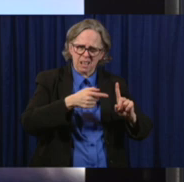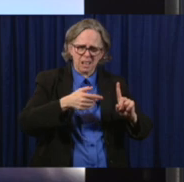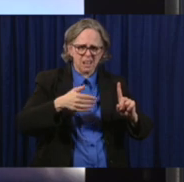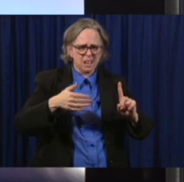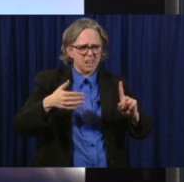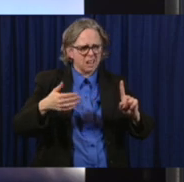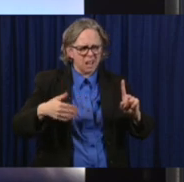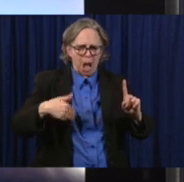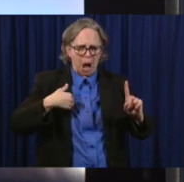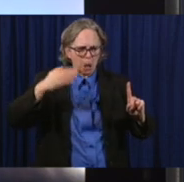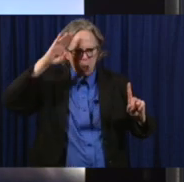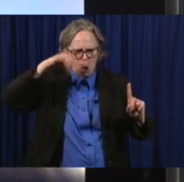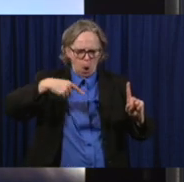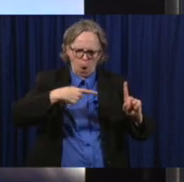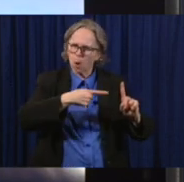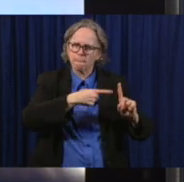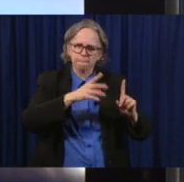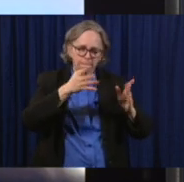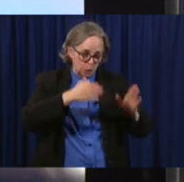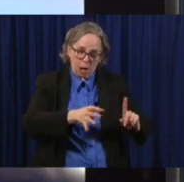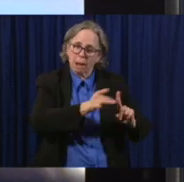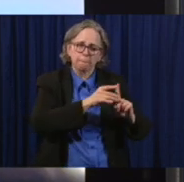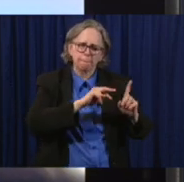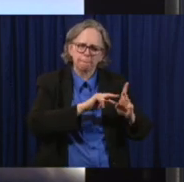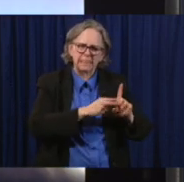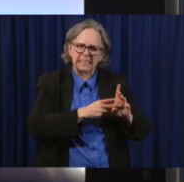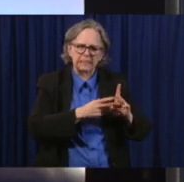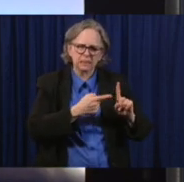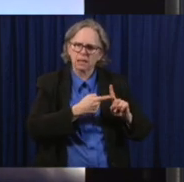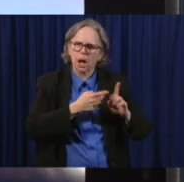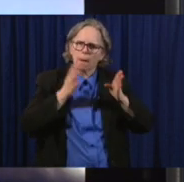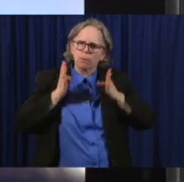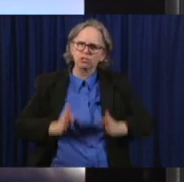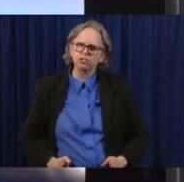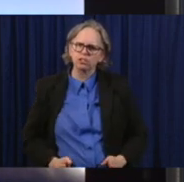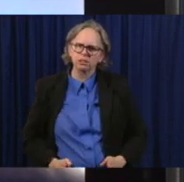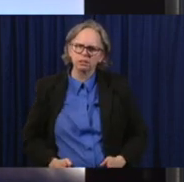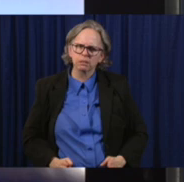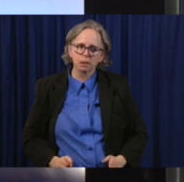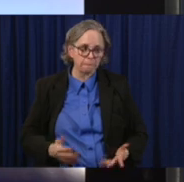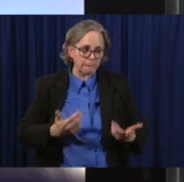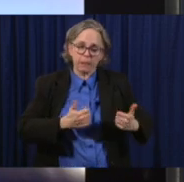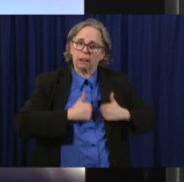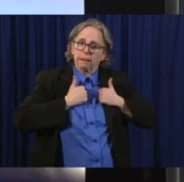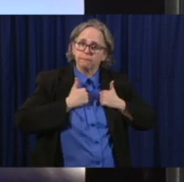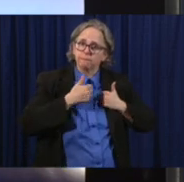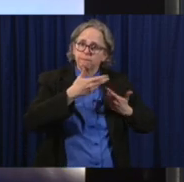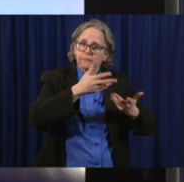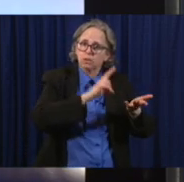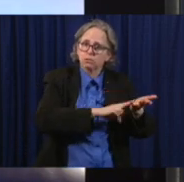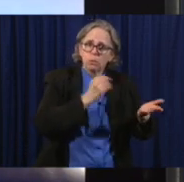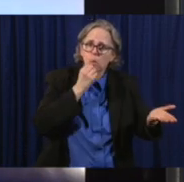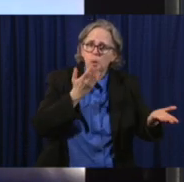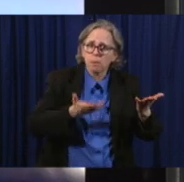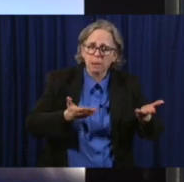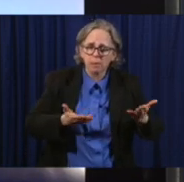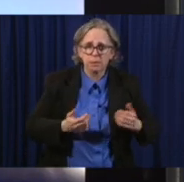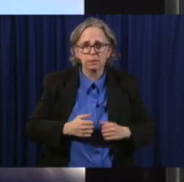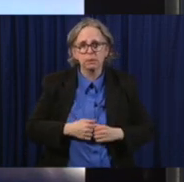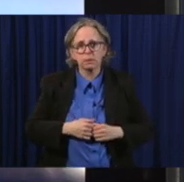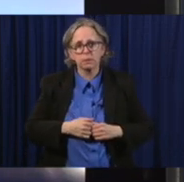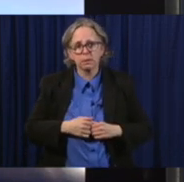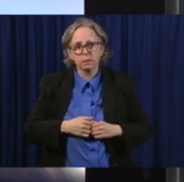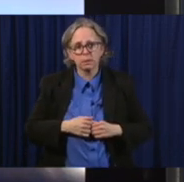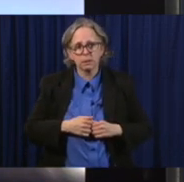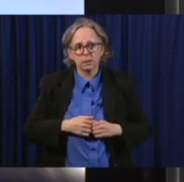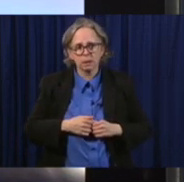means. There's a person who may be a resident within a facility, but connected to that person is a